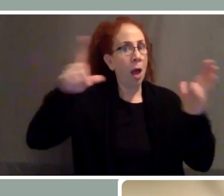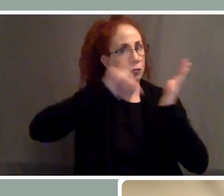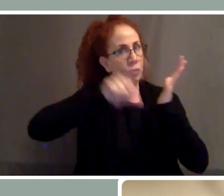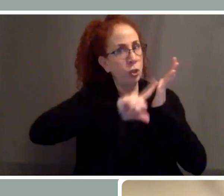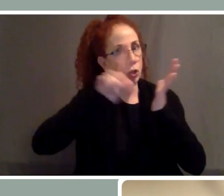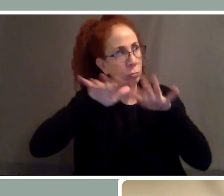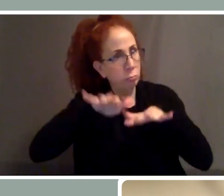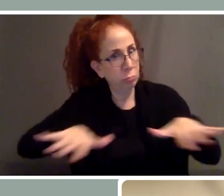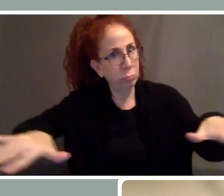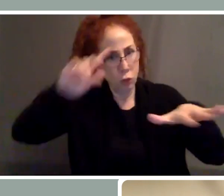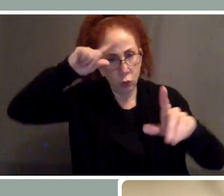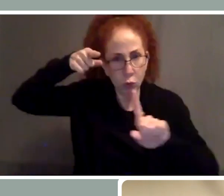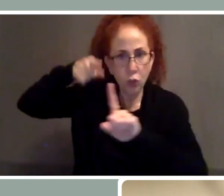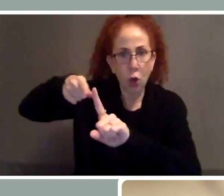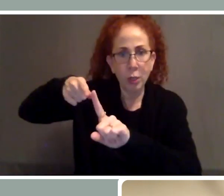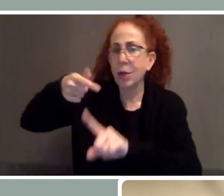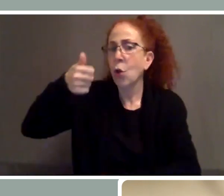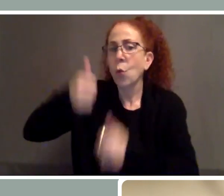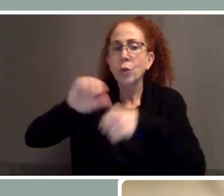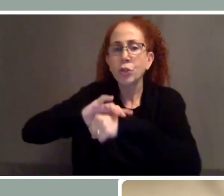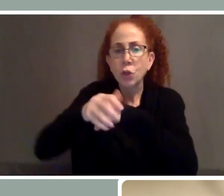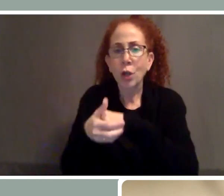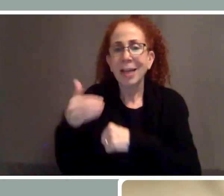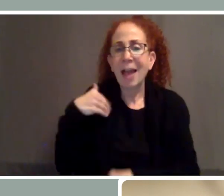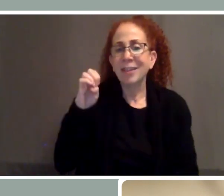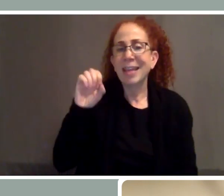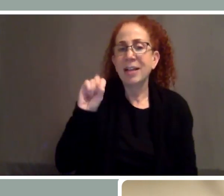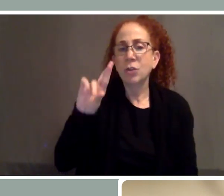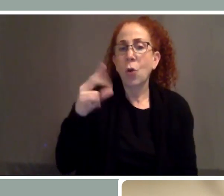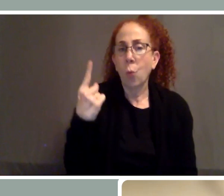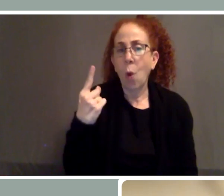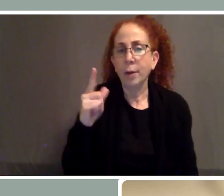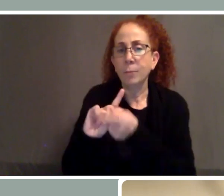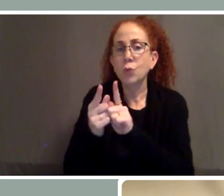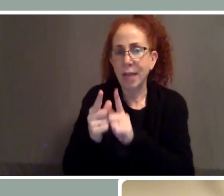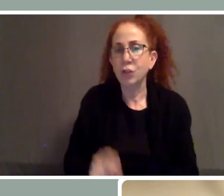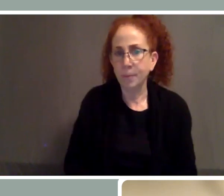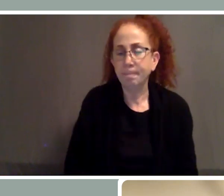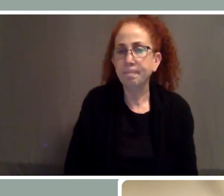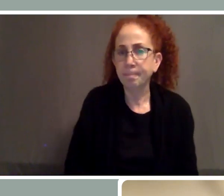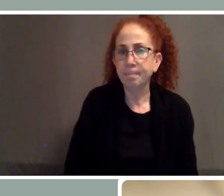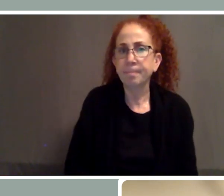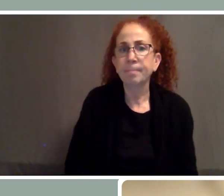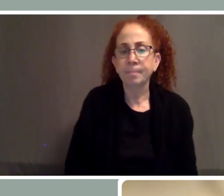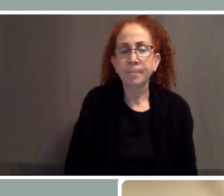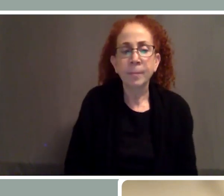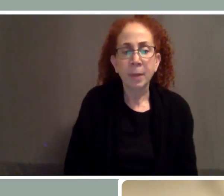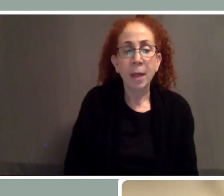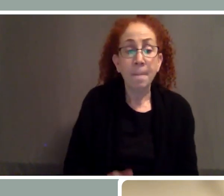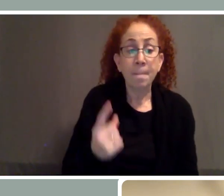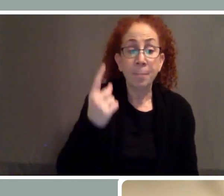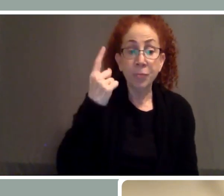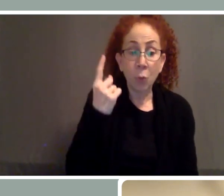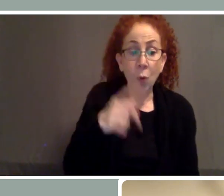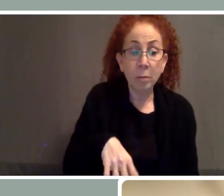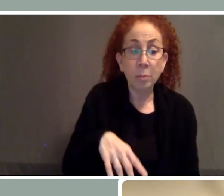to target tumors that have these ESR1 mutations. So in fact, fulvestrant, which we talked about, and these